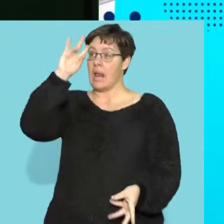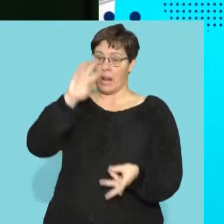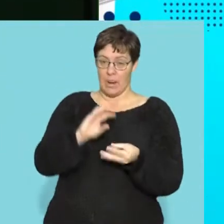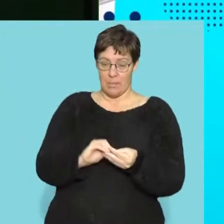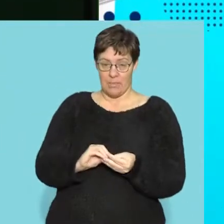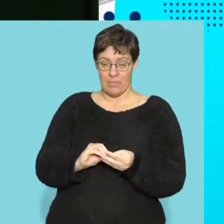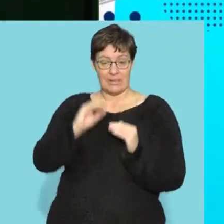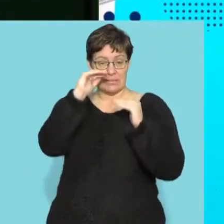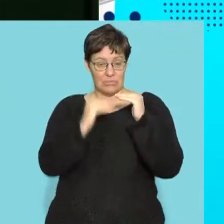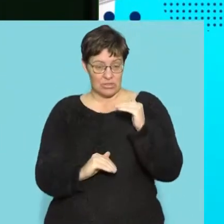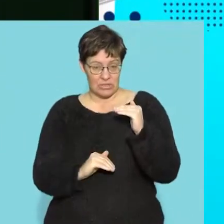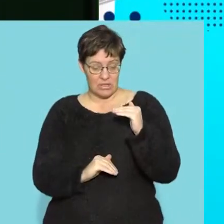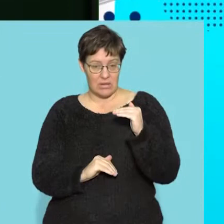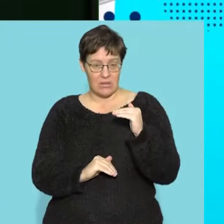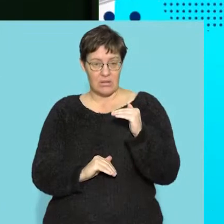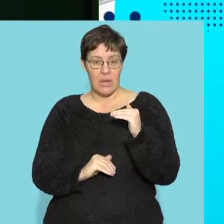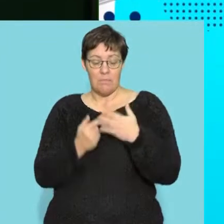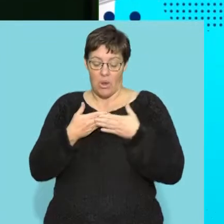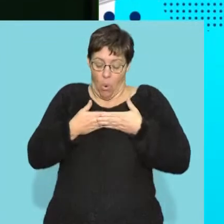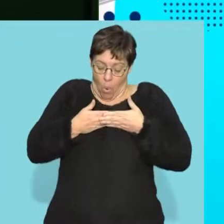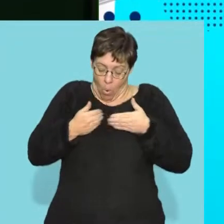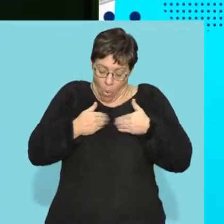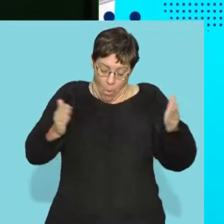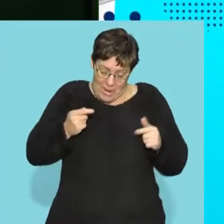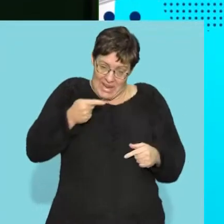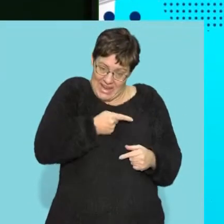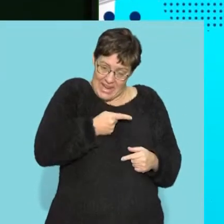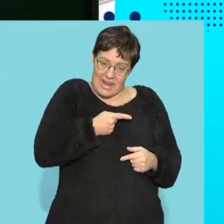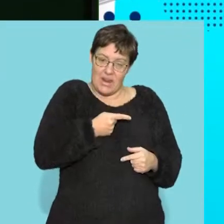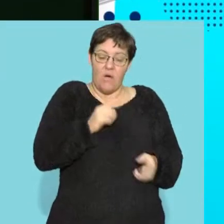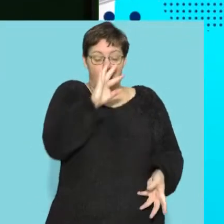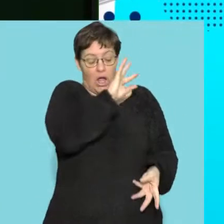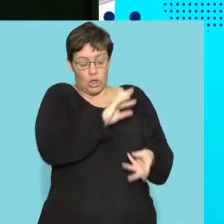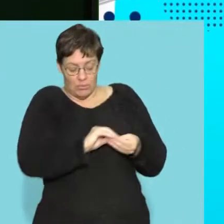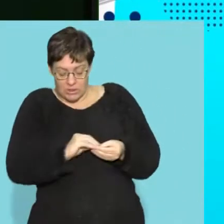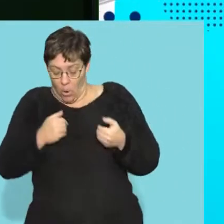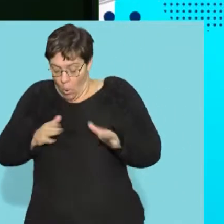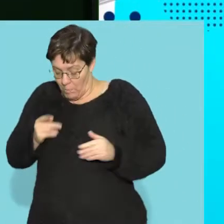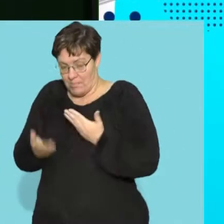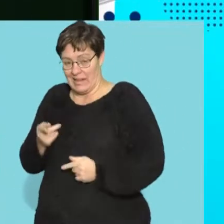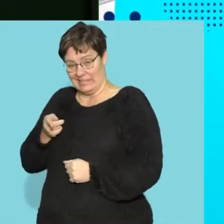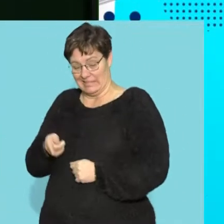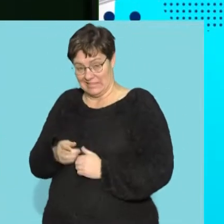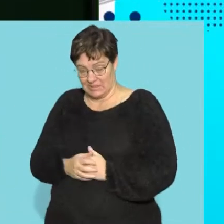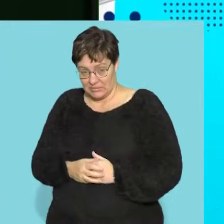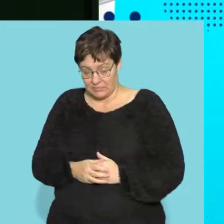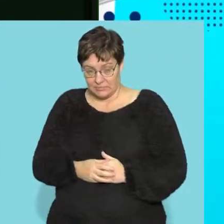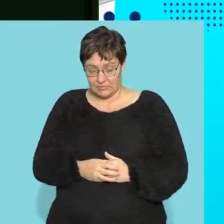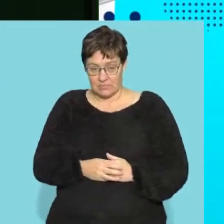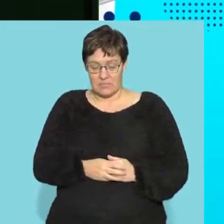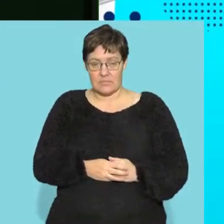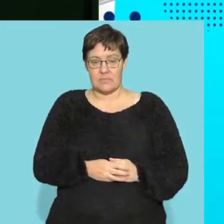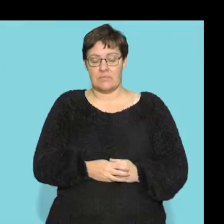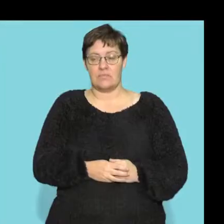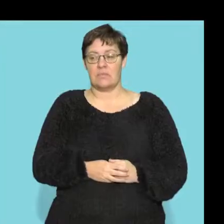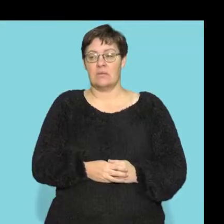depreciation, remember it's the opening balance of the accumulated depreciation. Got that? Brilliant. So